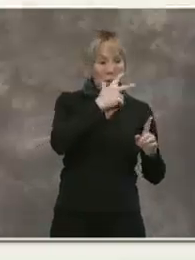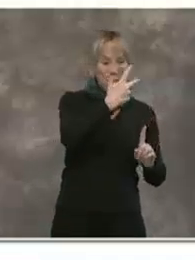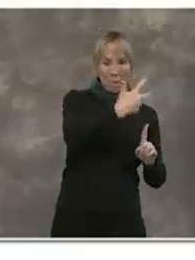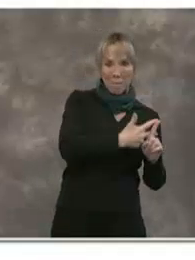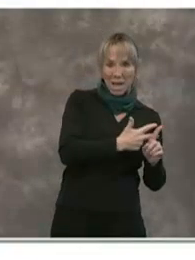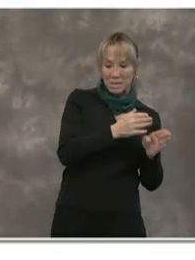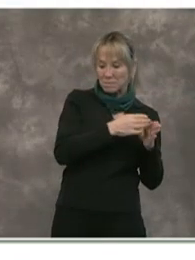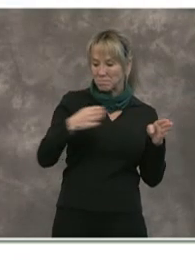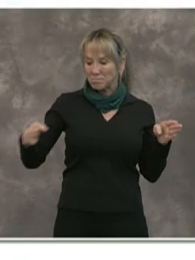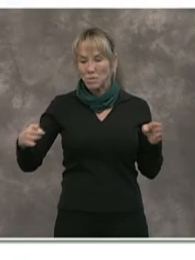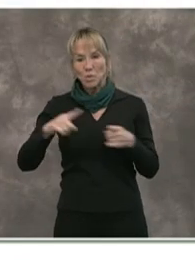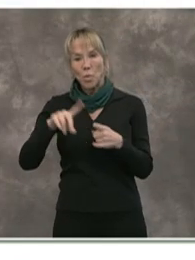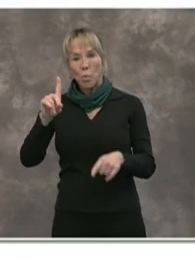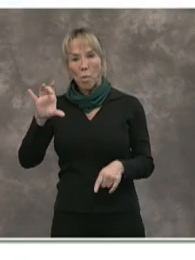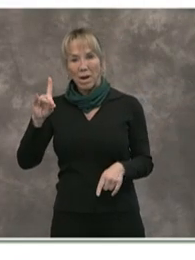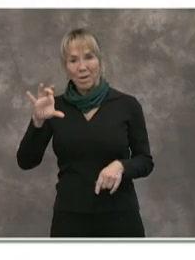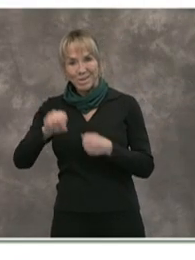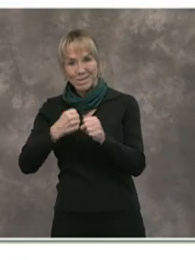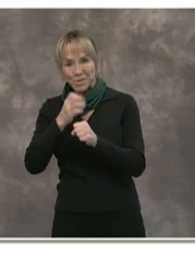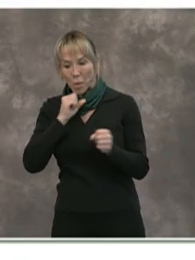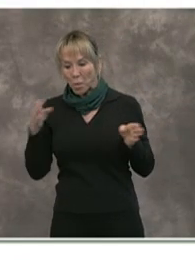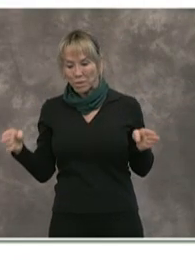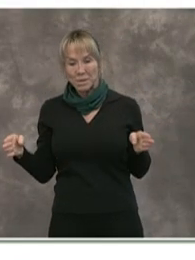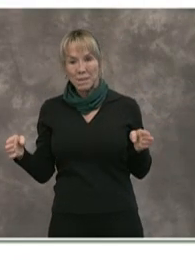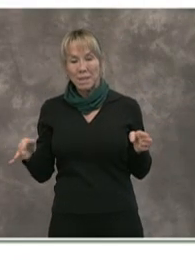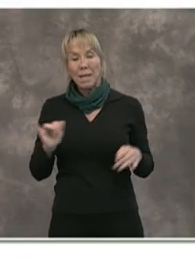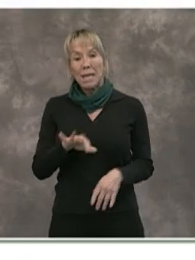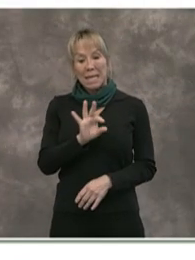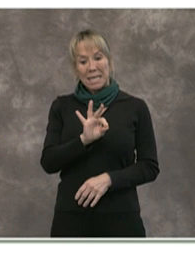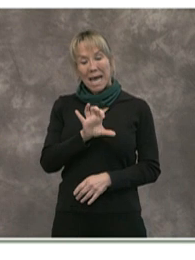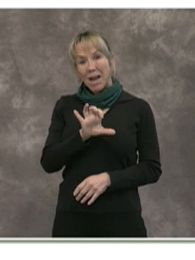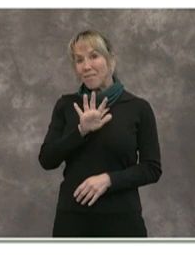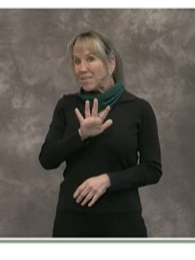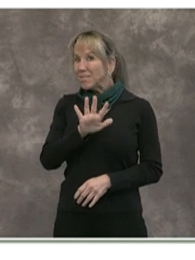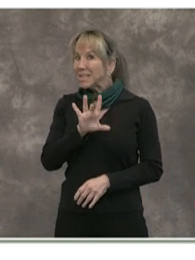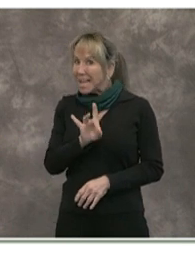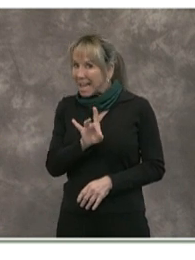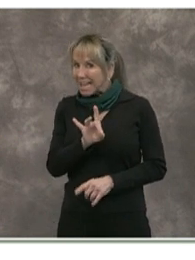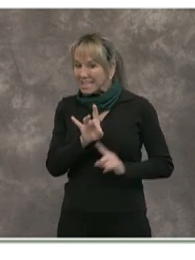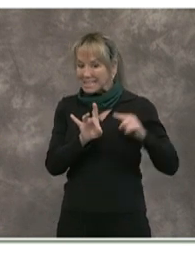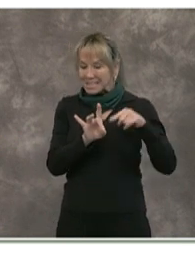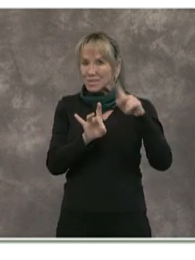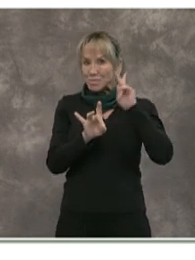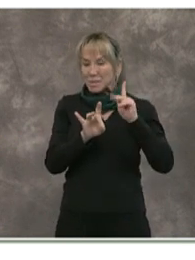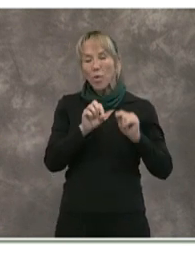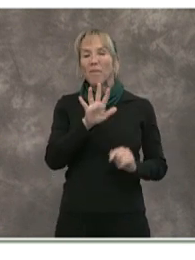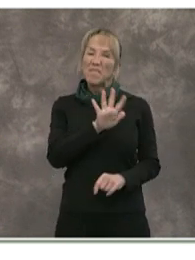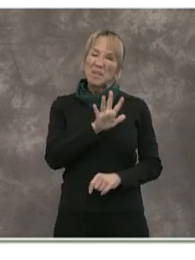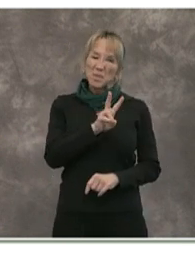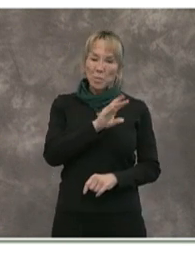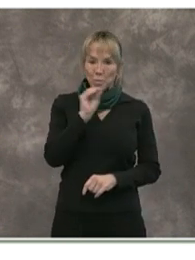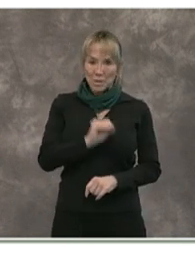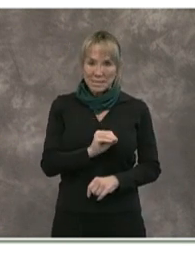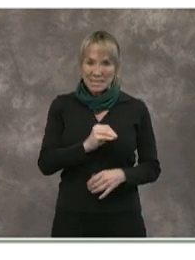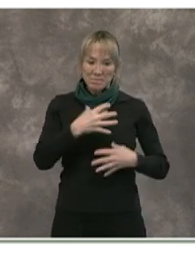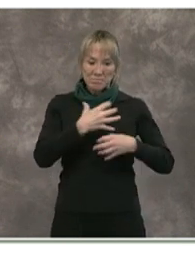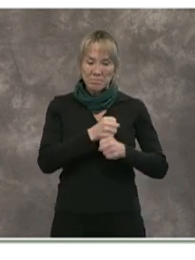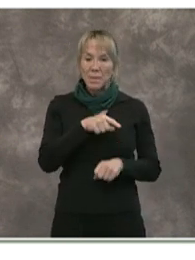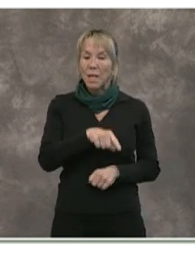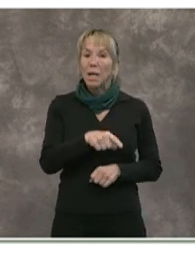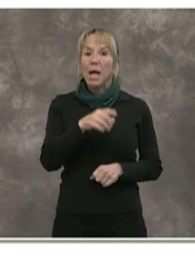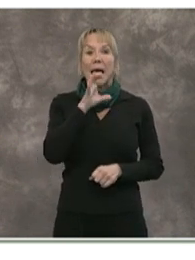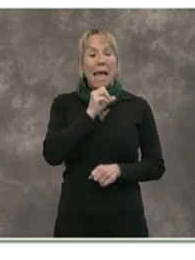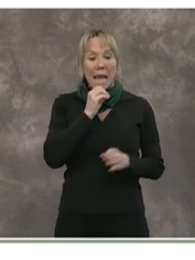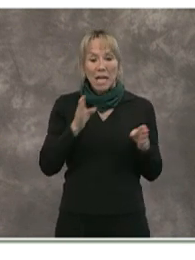age to 100 years of age. 958, or approximately 52%, are between